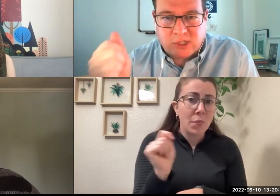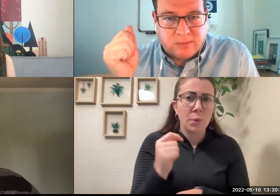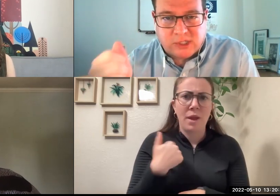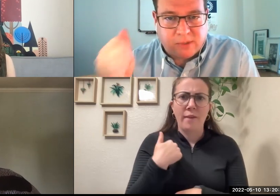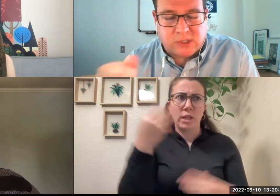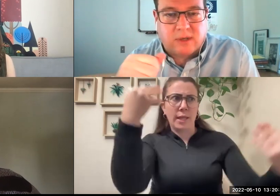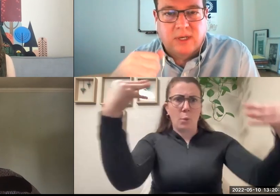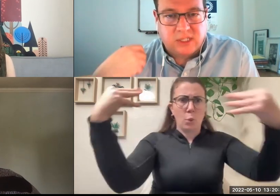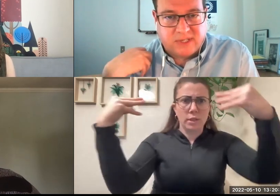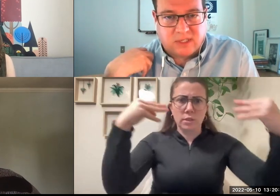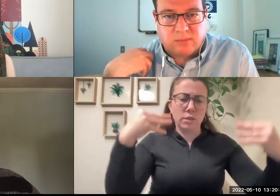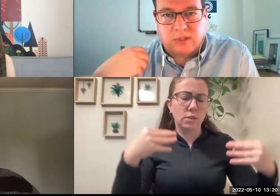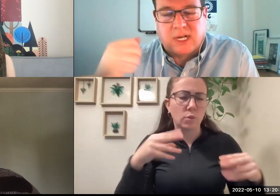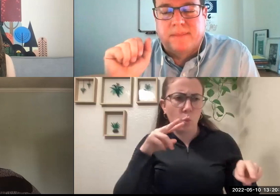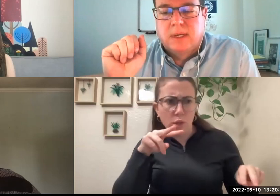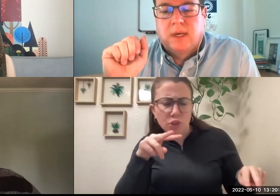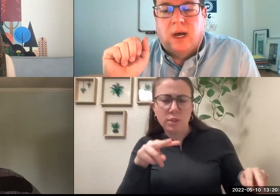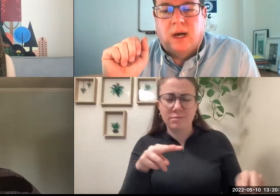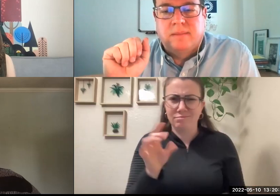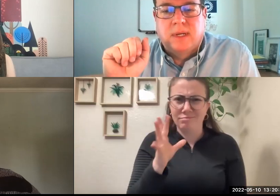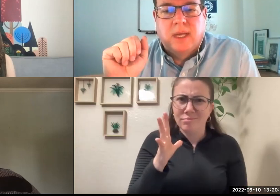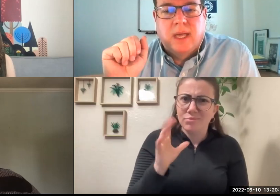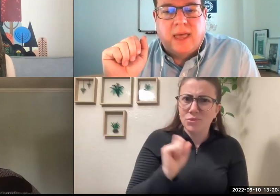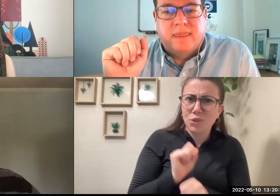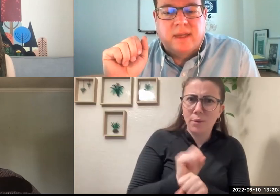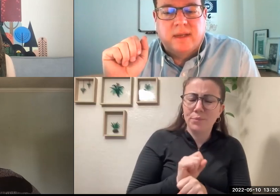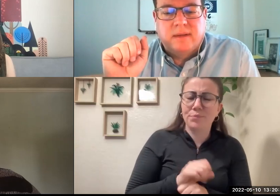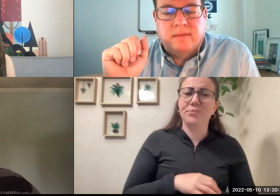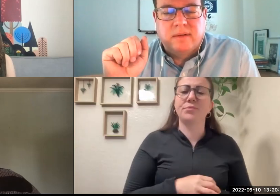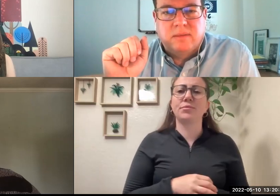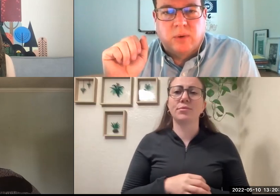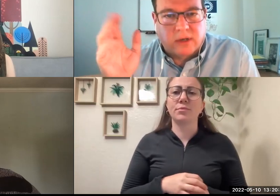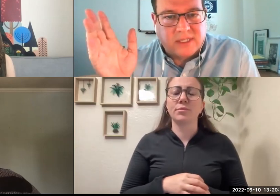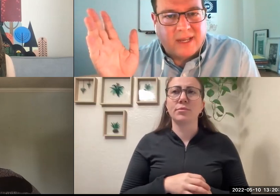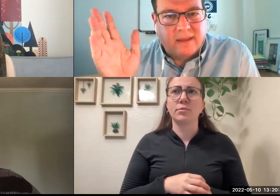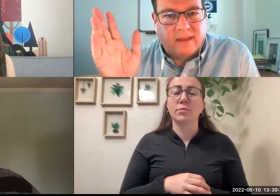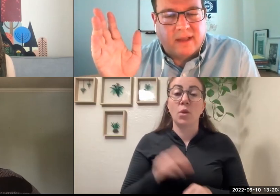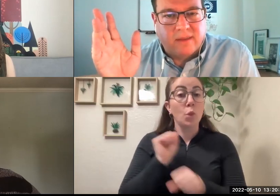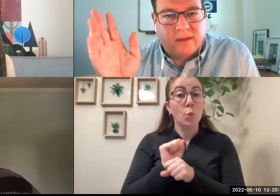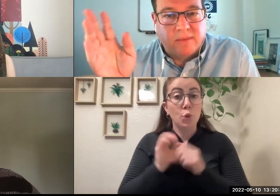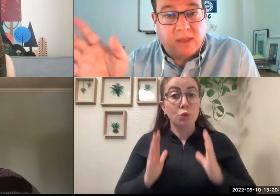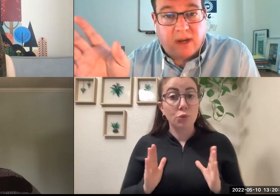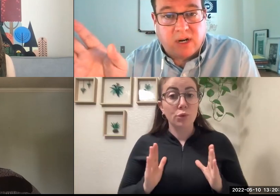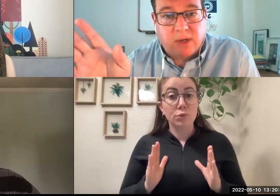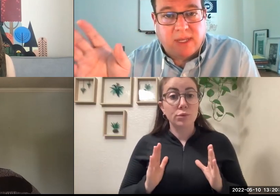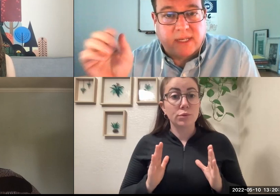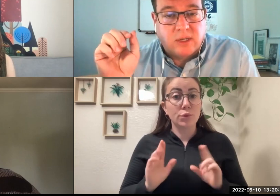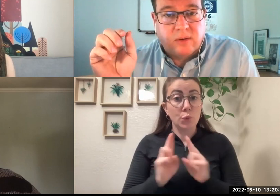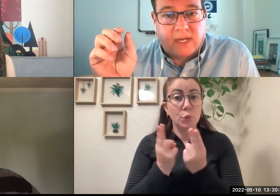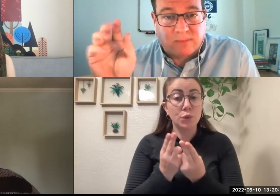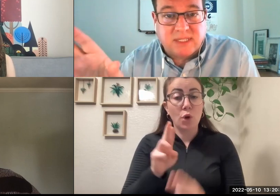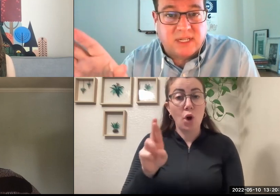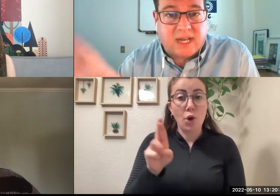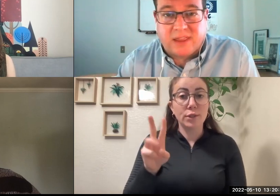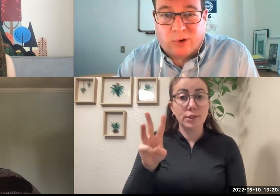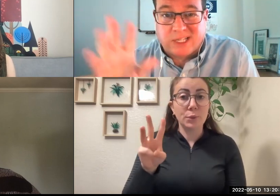people pushing you. It's a physically brutal job. And the workers say, the union there, RWDSU,